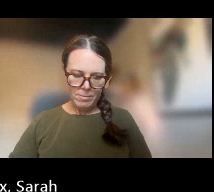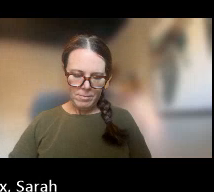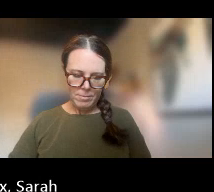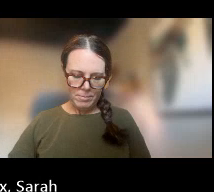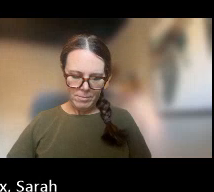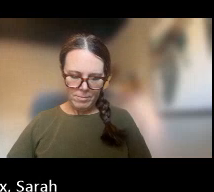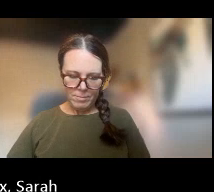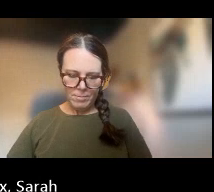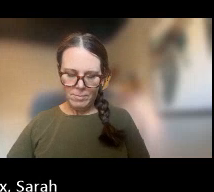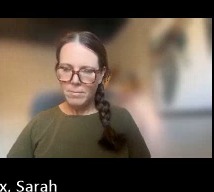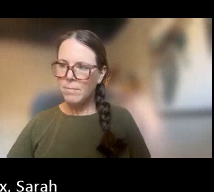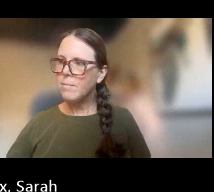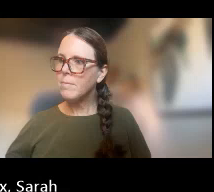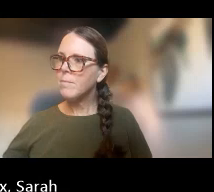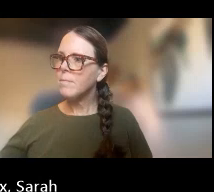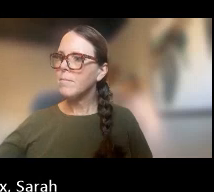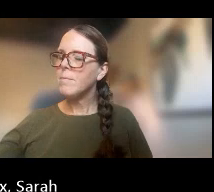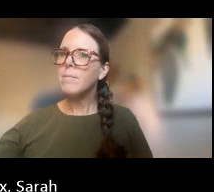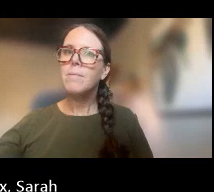area.